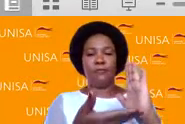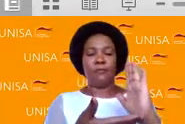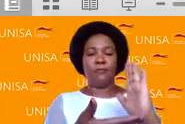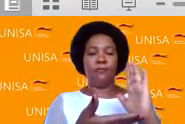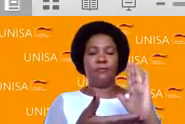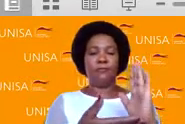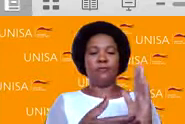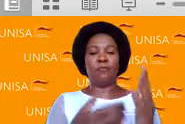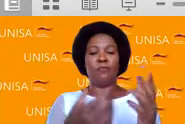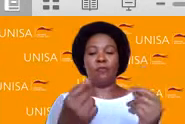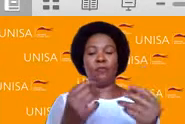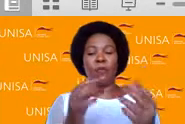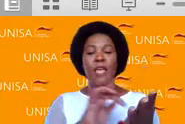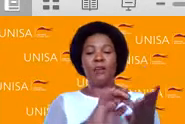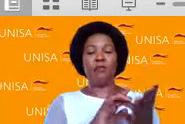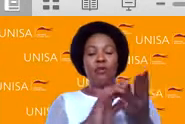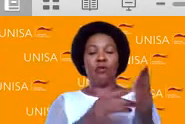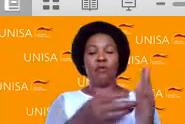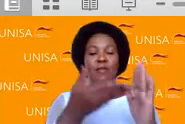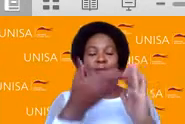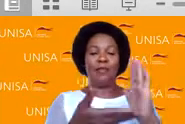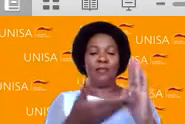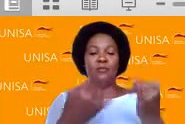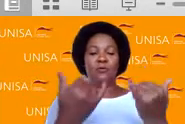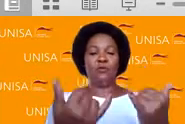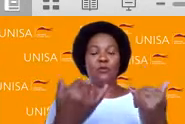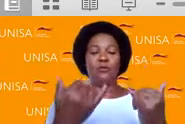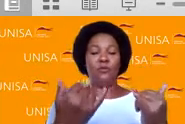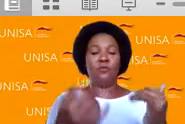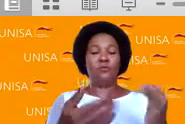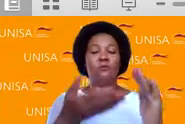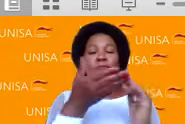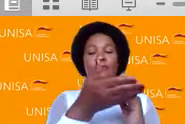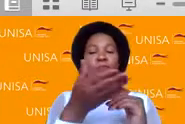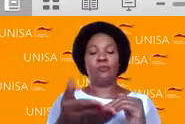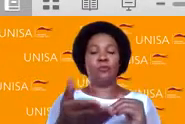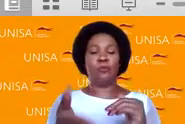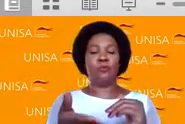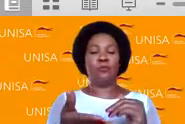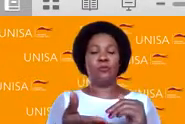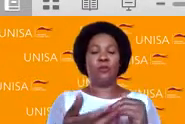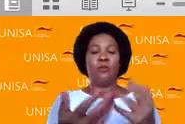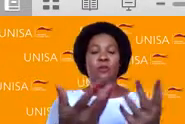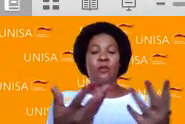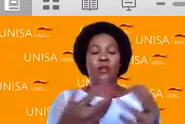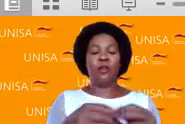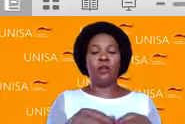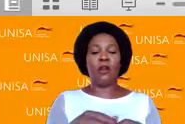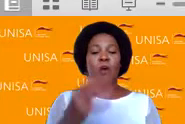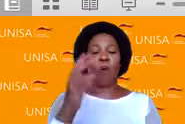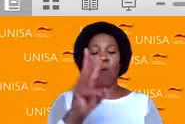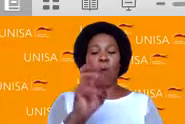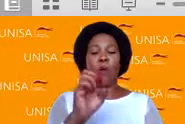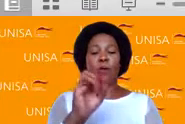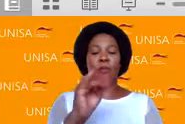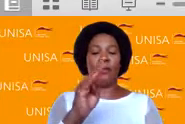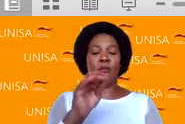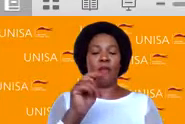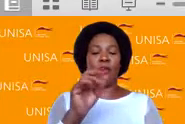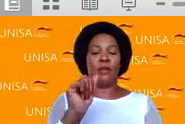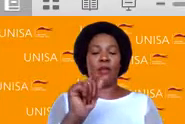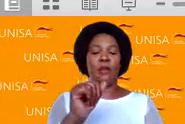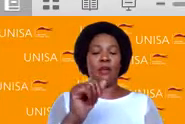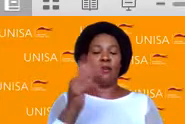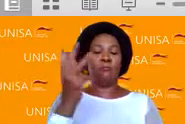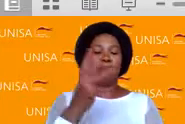previously, the recordings on here as well, available under webinar recordings. So you just go click on webinar recording, click on the guide, and it will